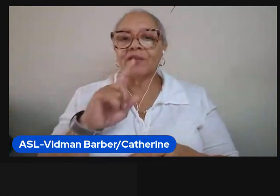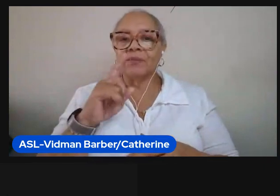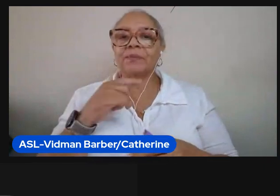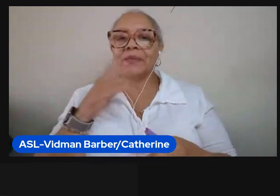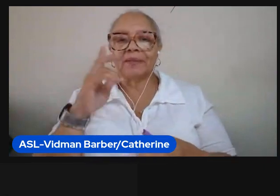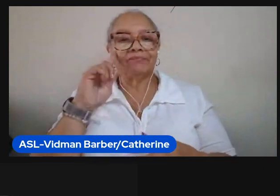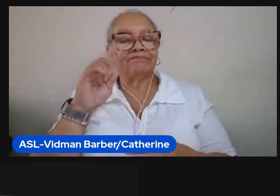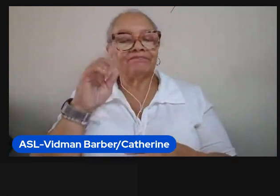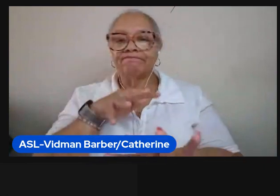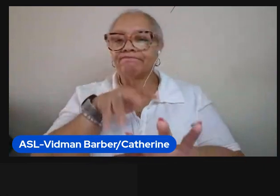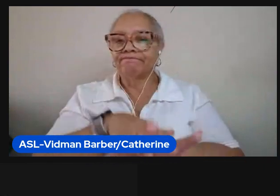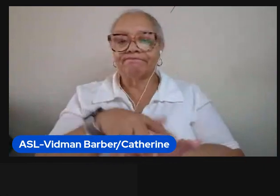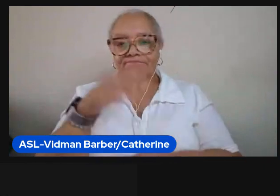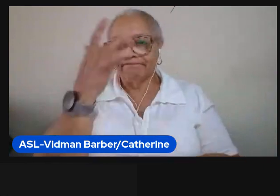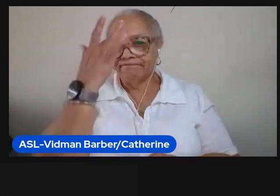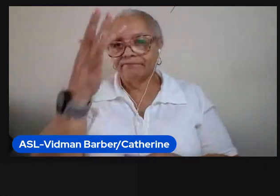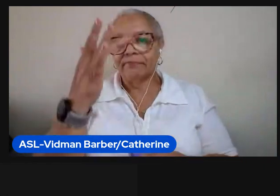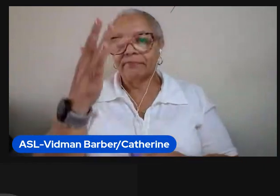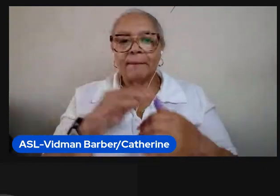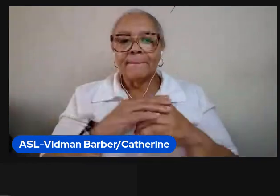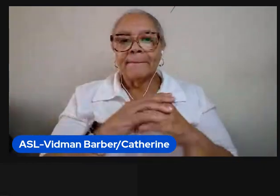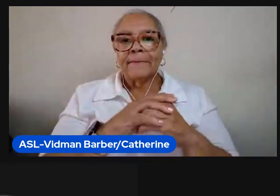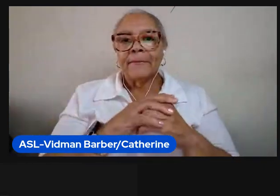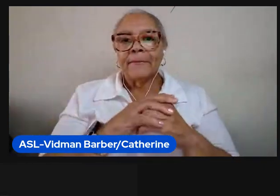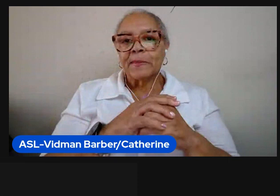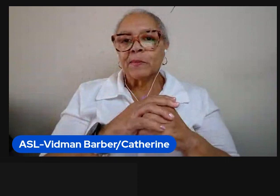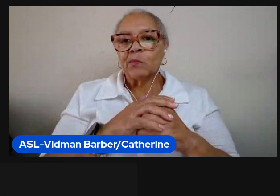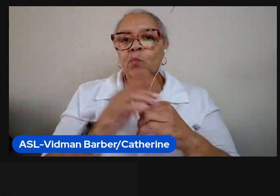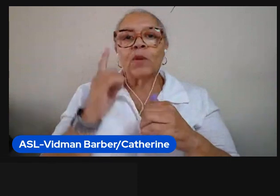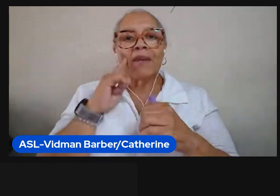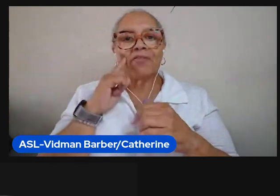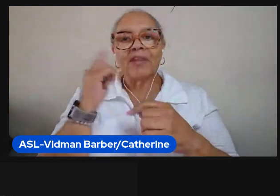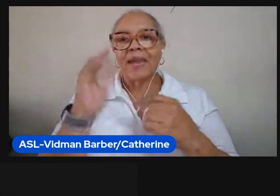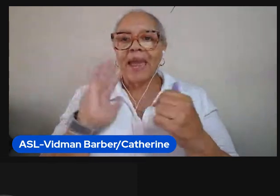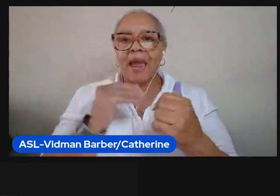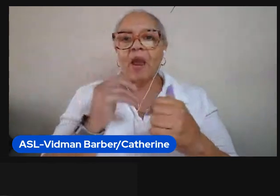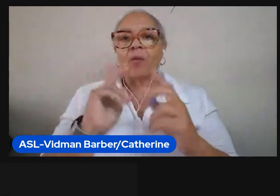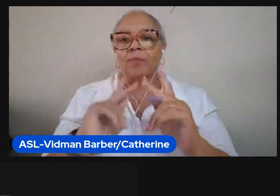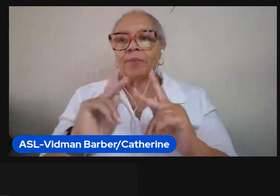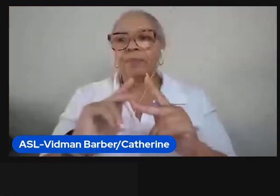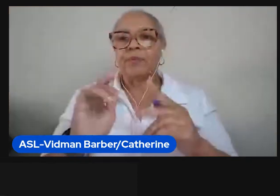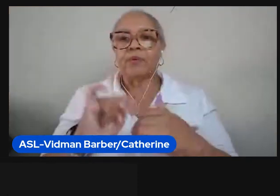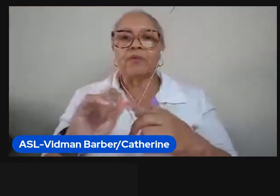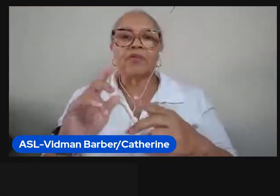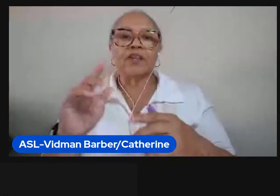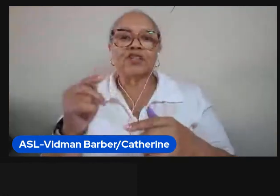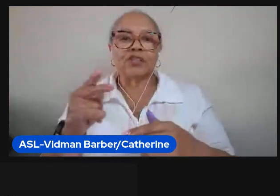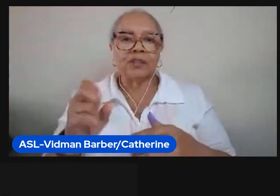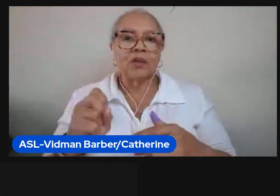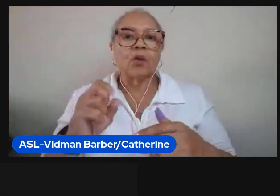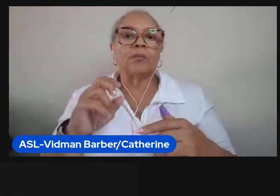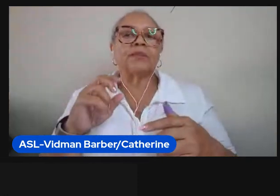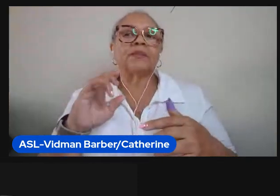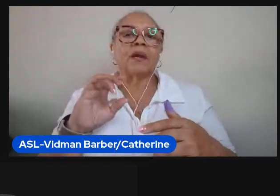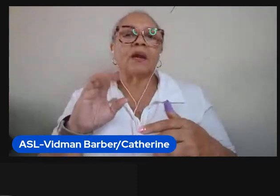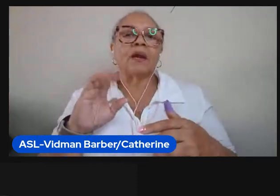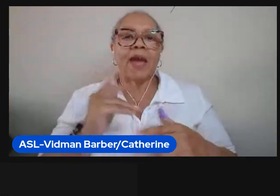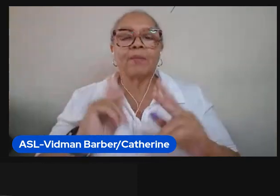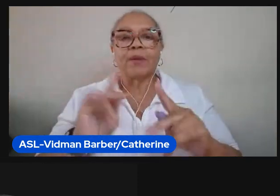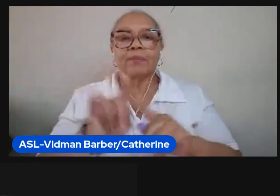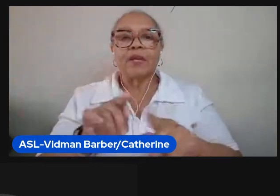have to take our people, the genomics of our people, or as one of the major